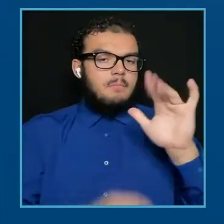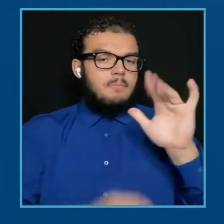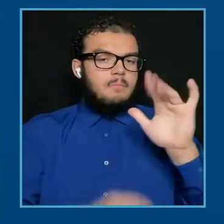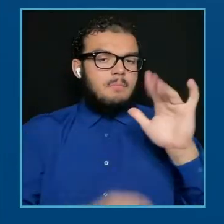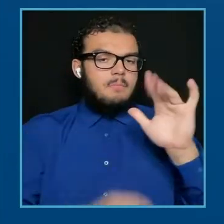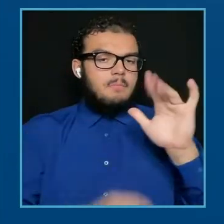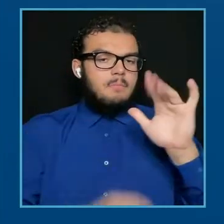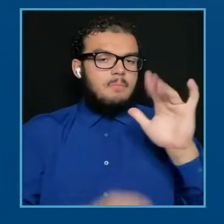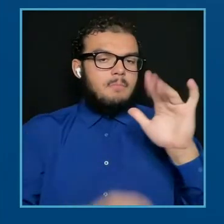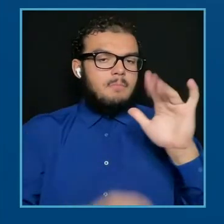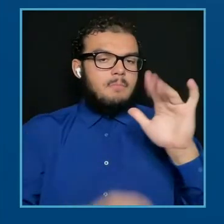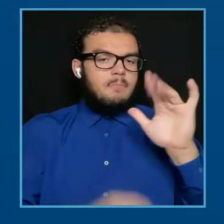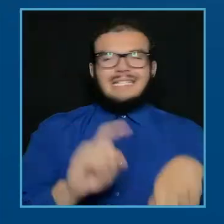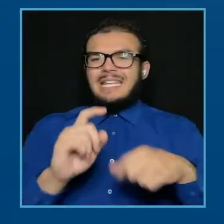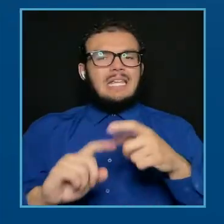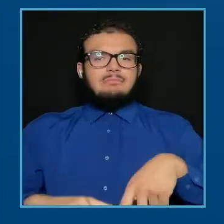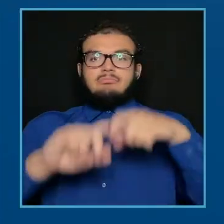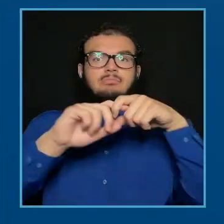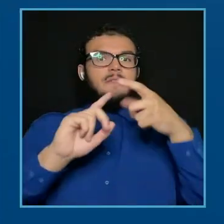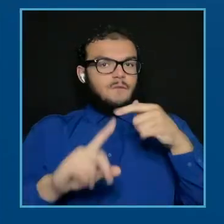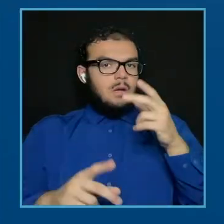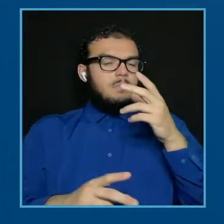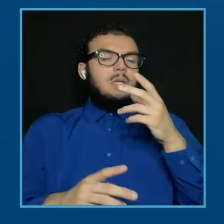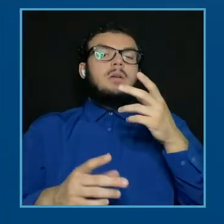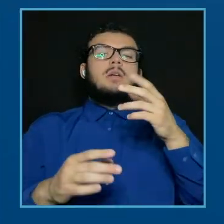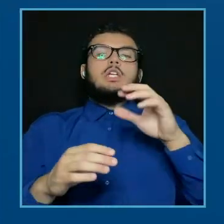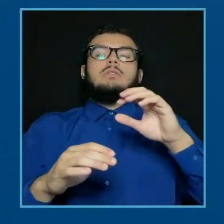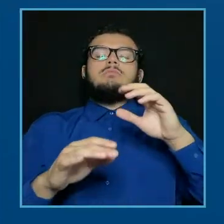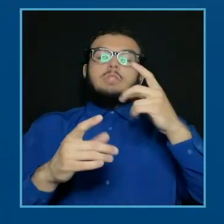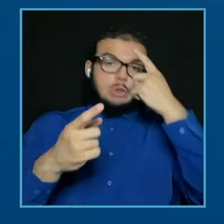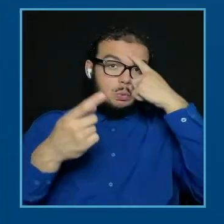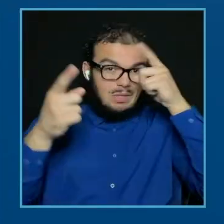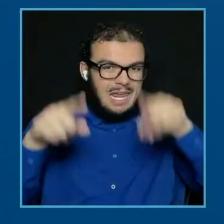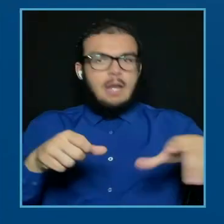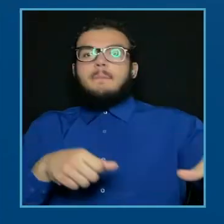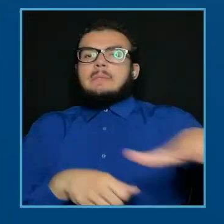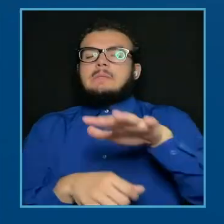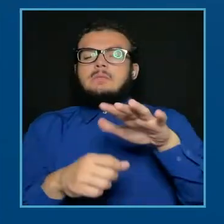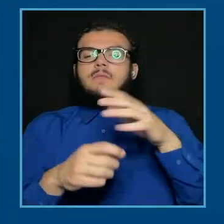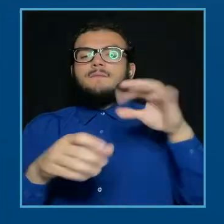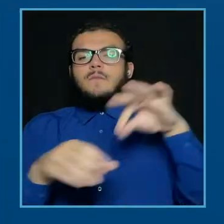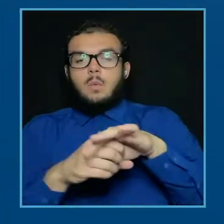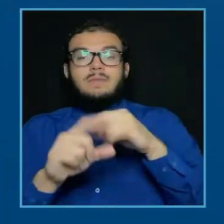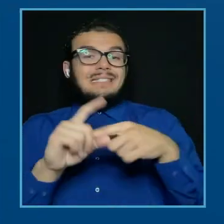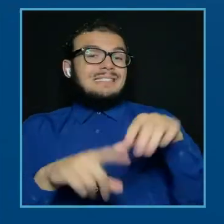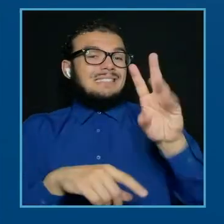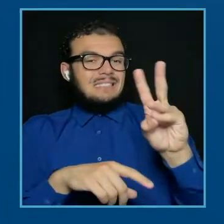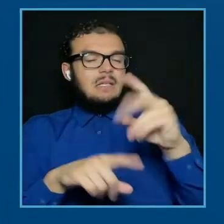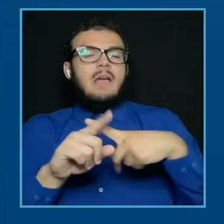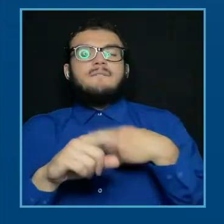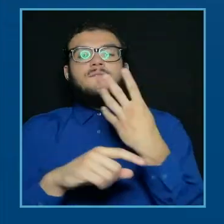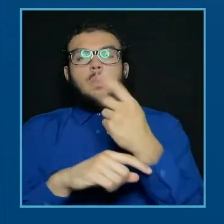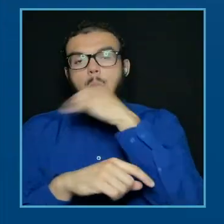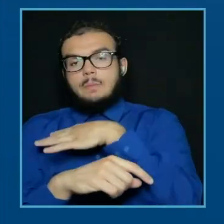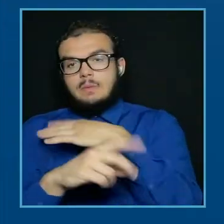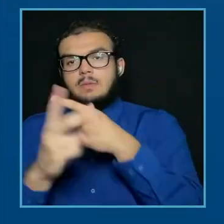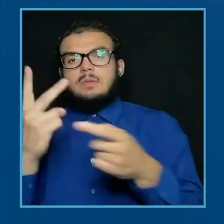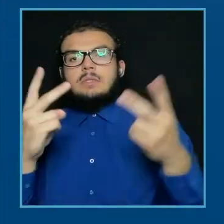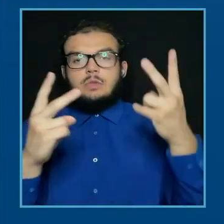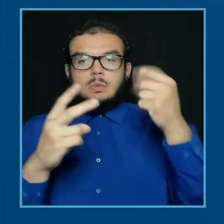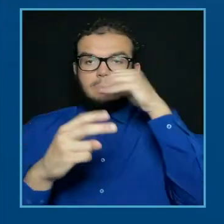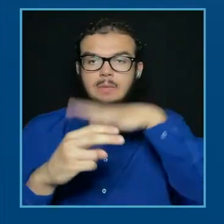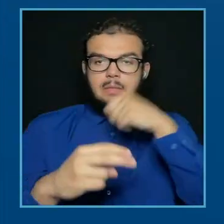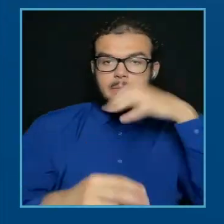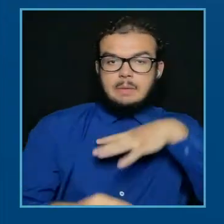cannot be suspended even by unanimous vote. The breakdown of the 6 uncontested positions is that we have 4 women and 2 men with the